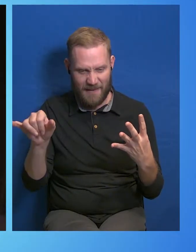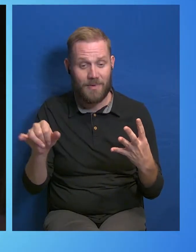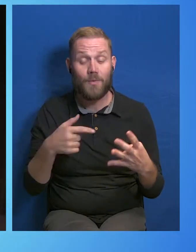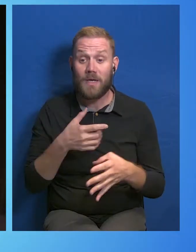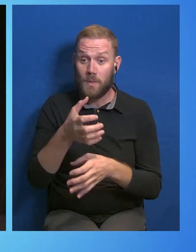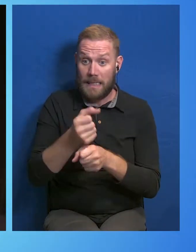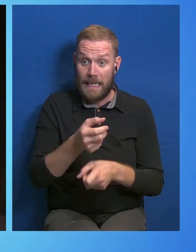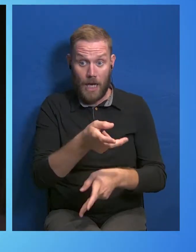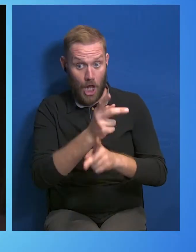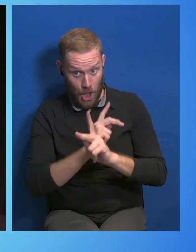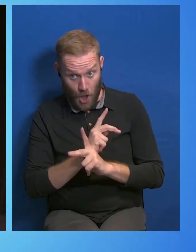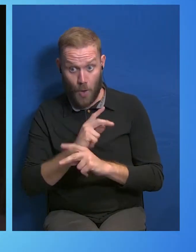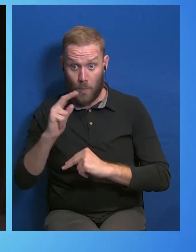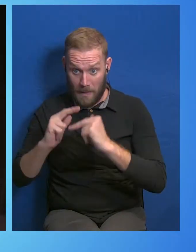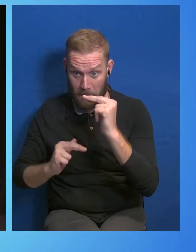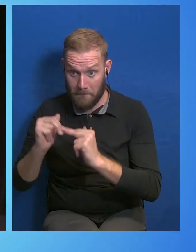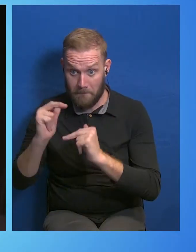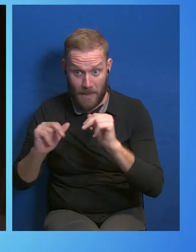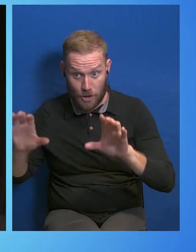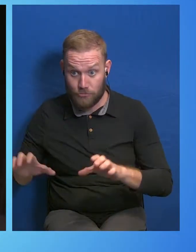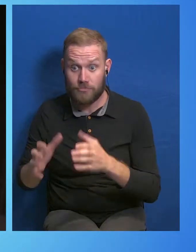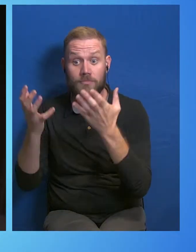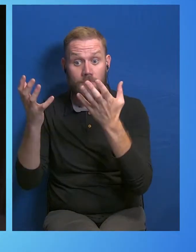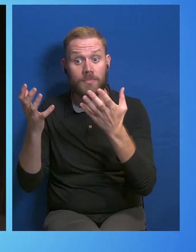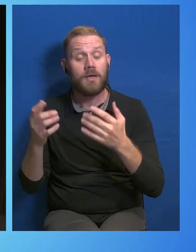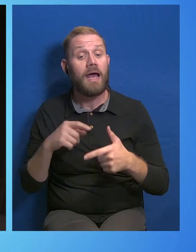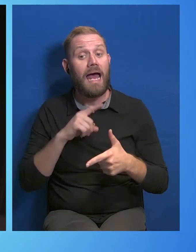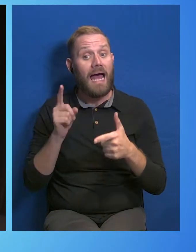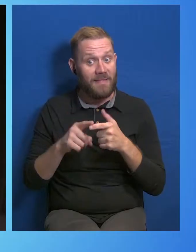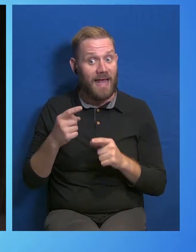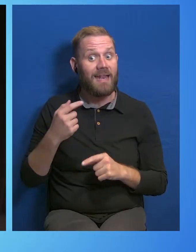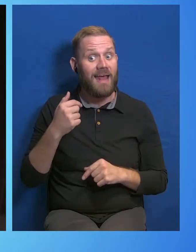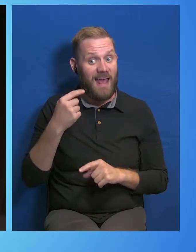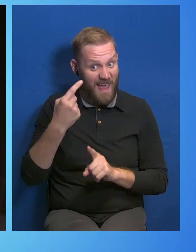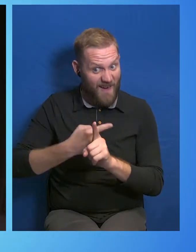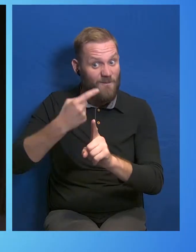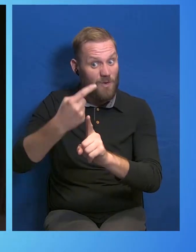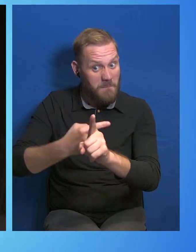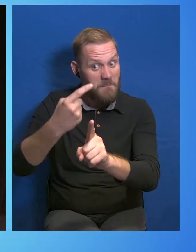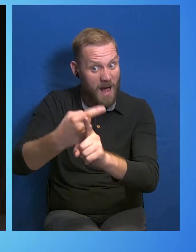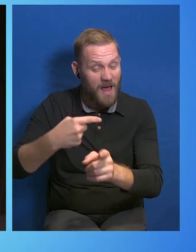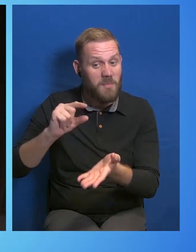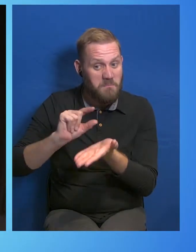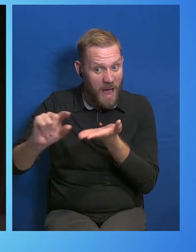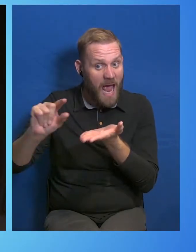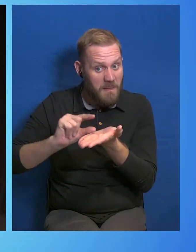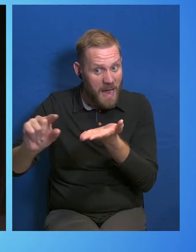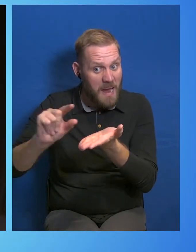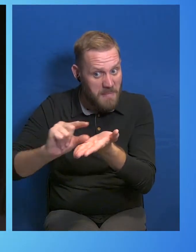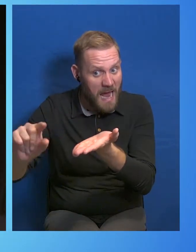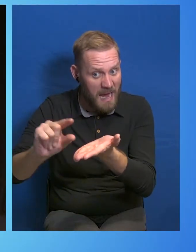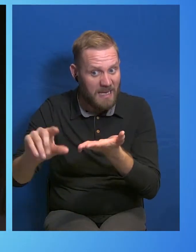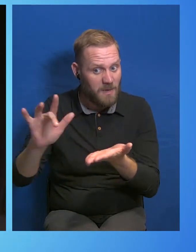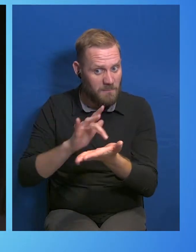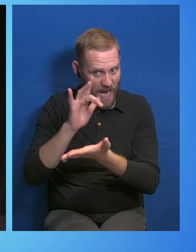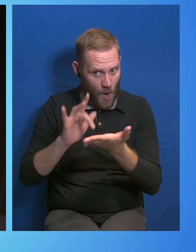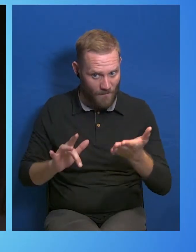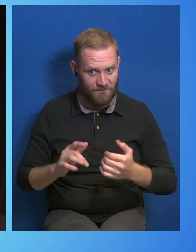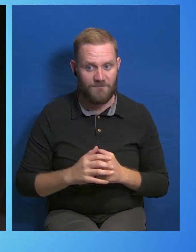we would build a new building, and then we would pay monthly on that new building until it was paid back.